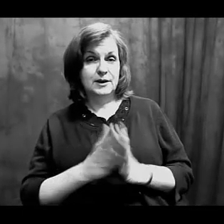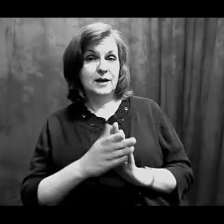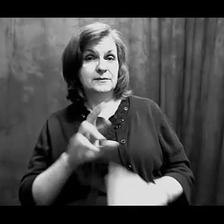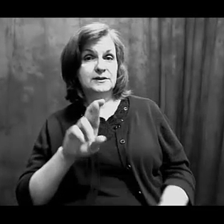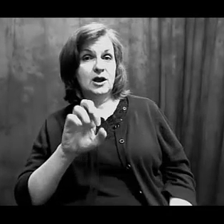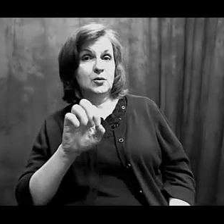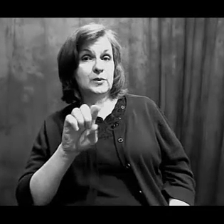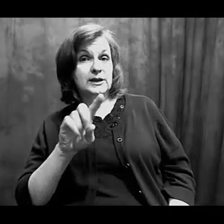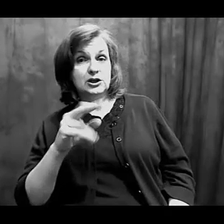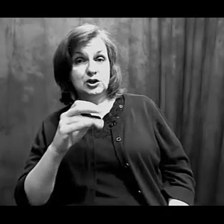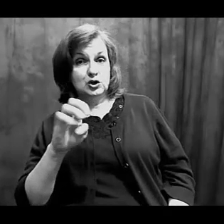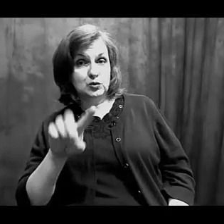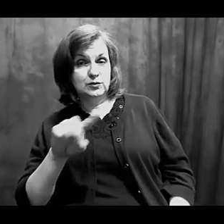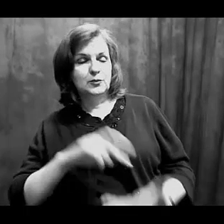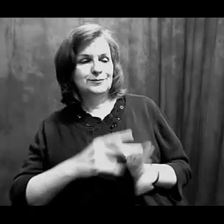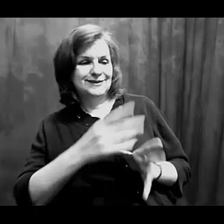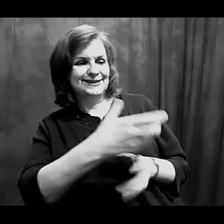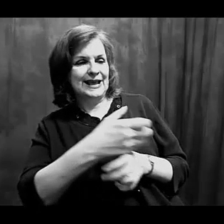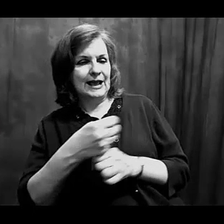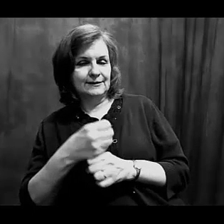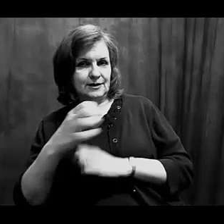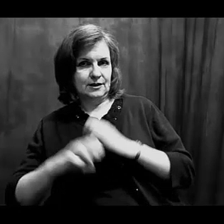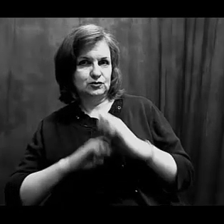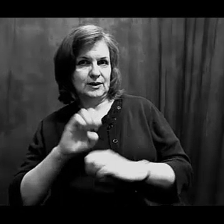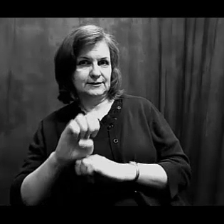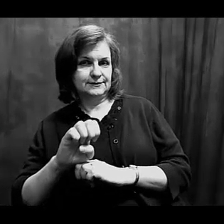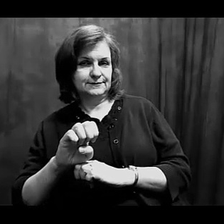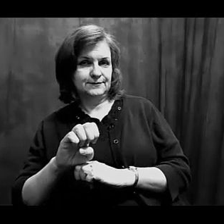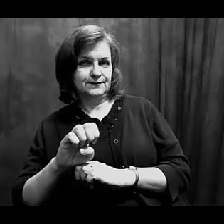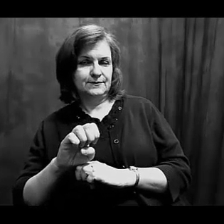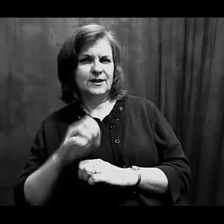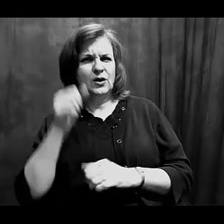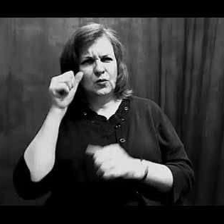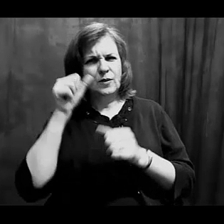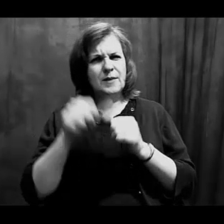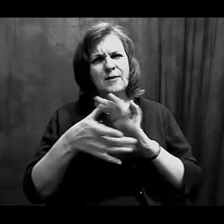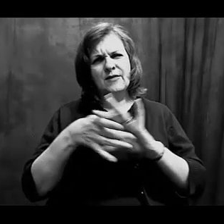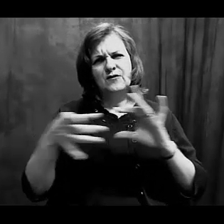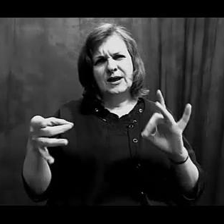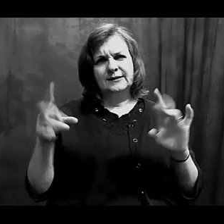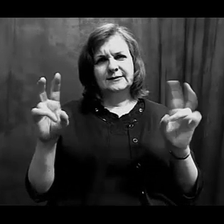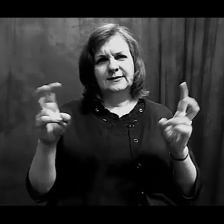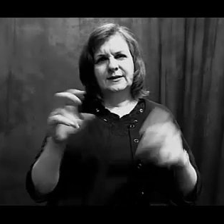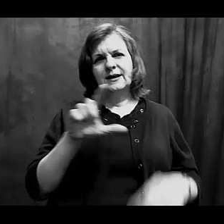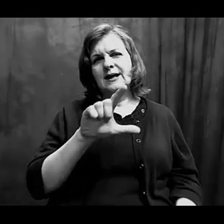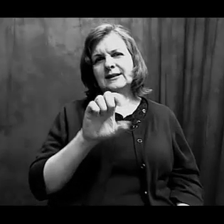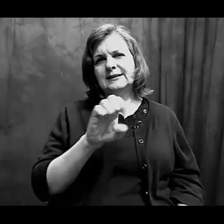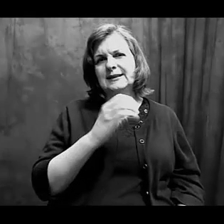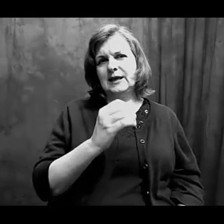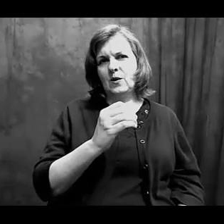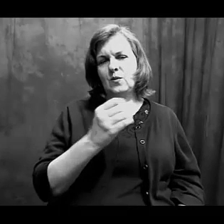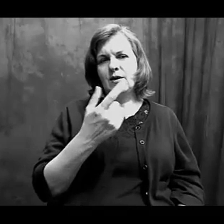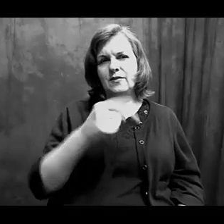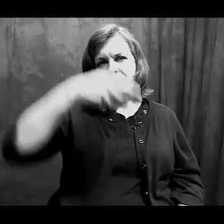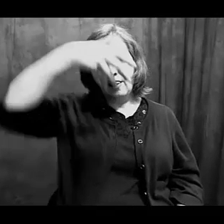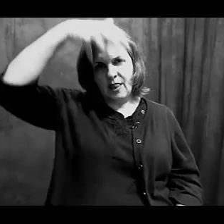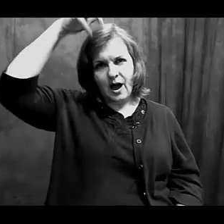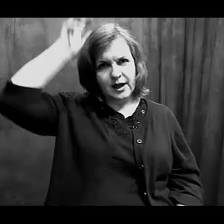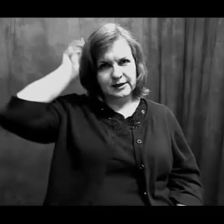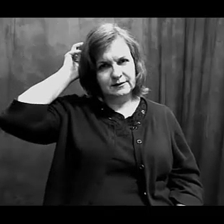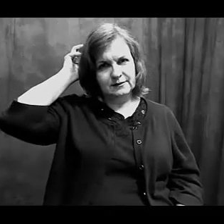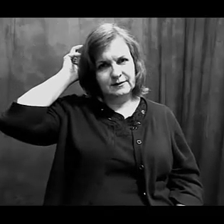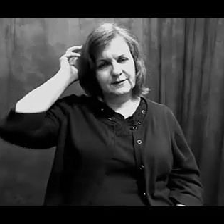oxygen, reduced. Some of you may know Leo